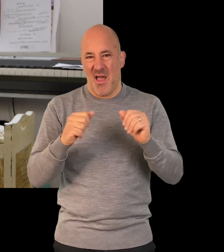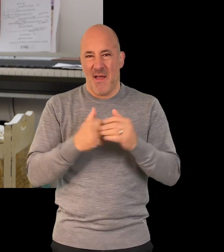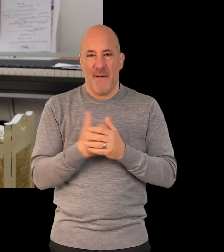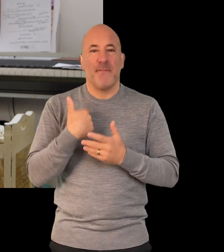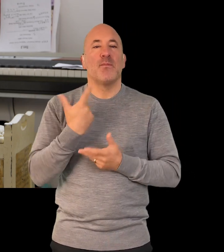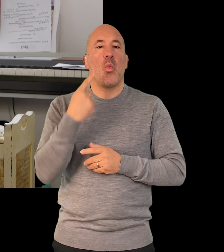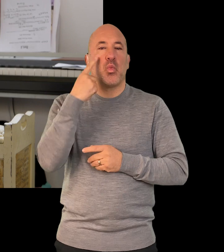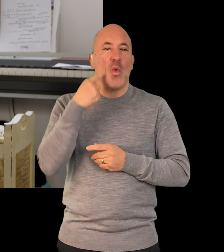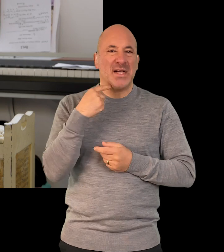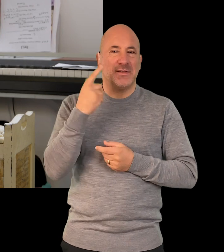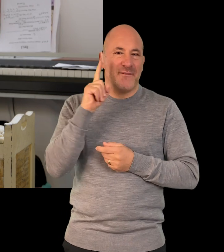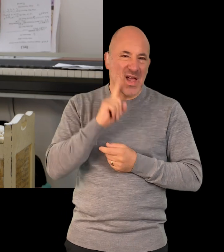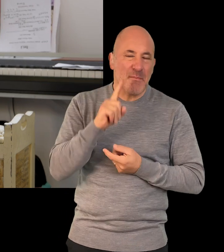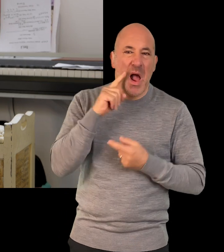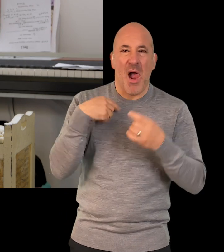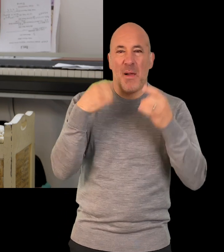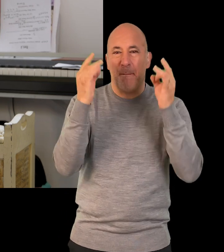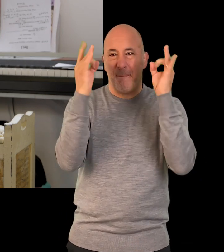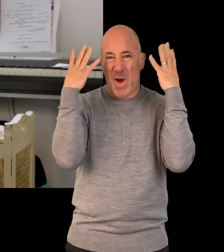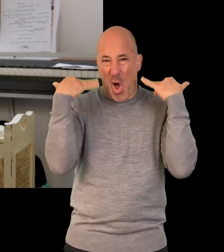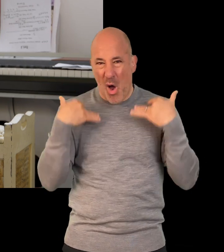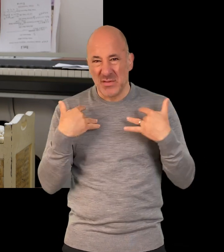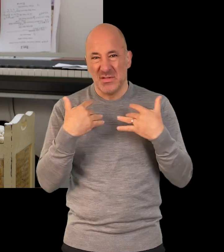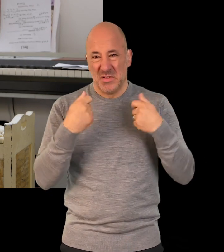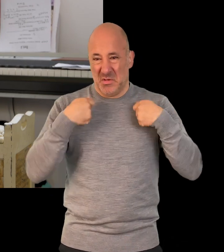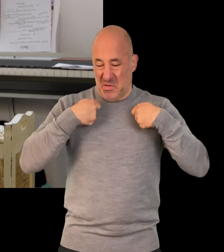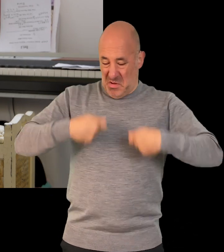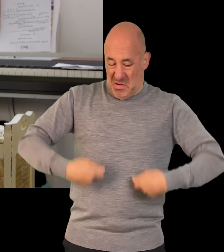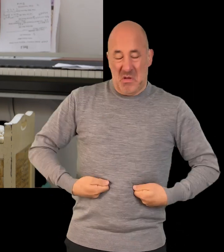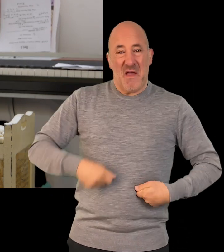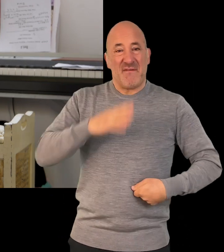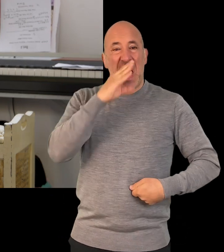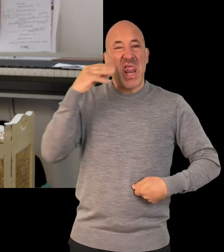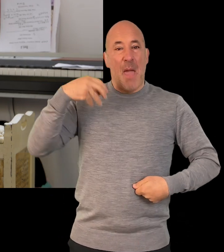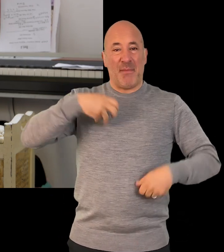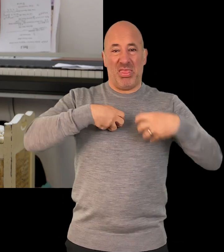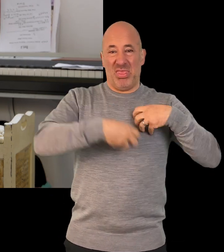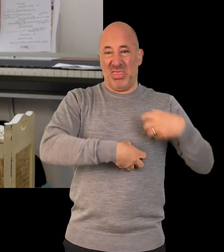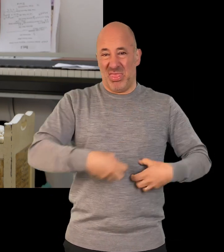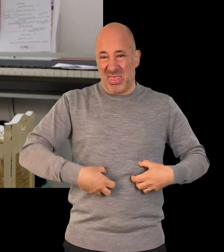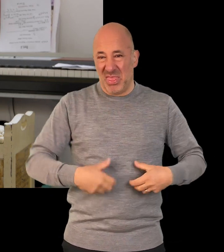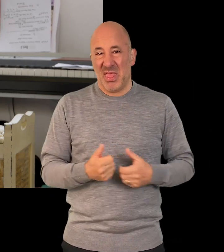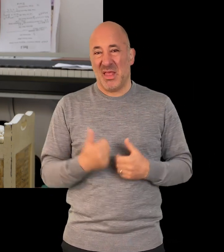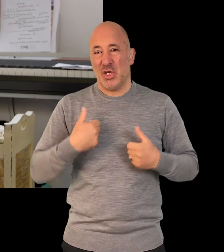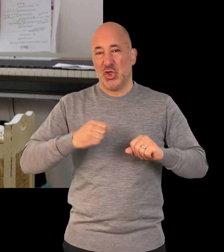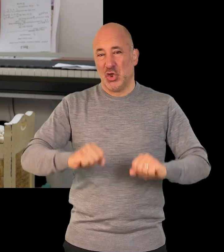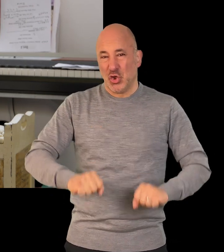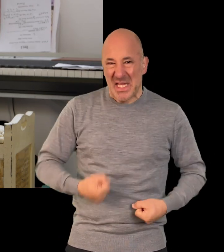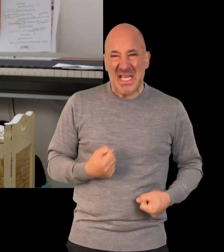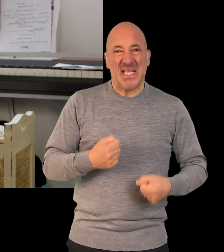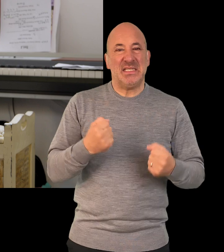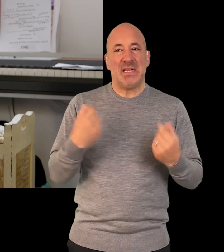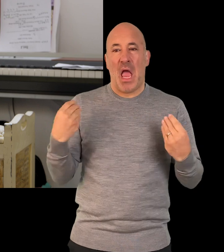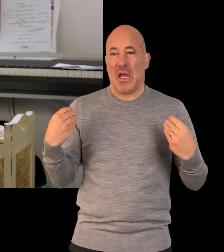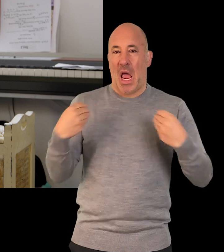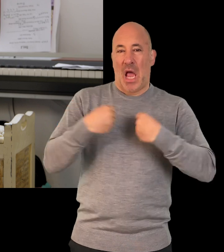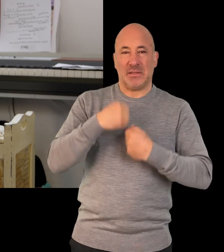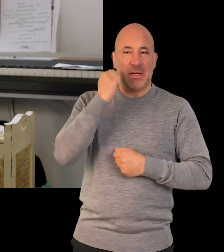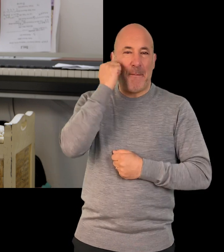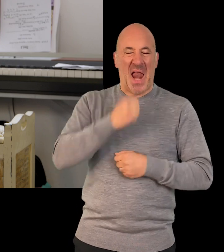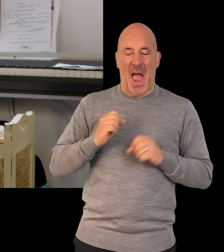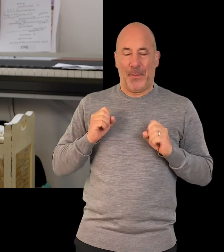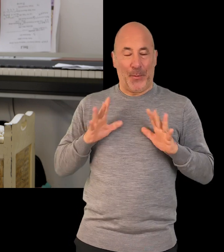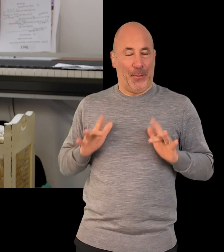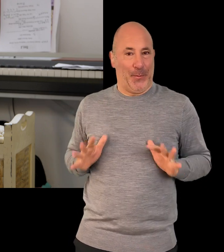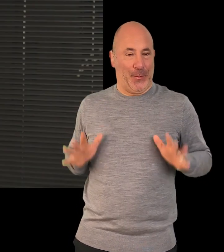I've got blonde hair. I've got a top with lemons on and some jeans and a black sparkly